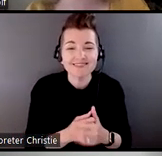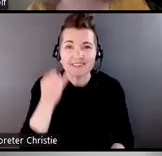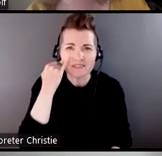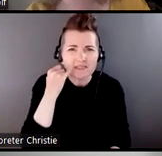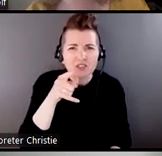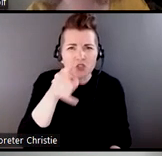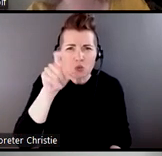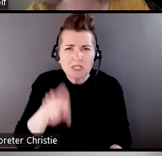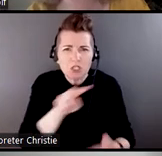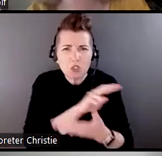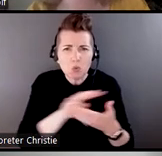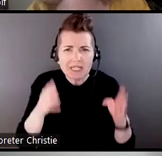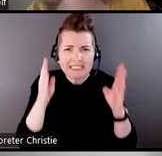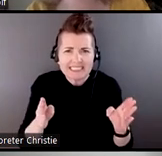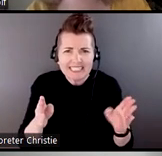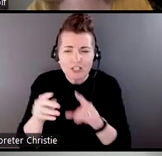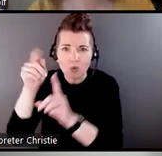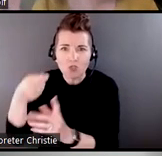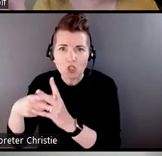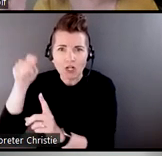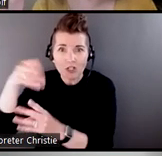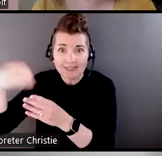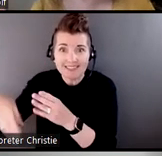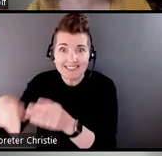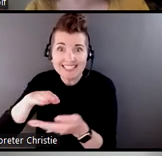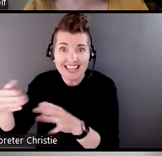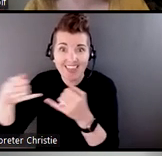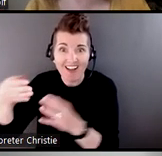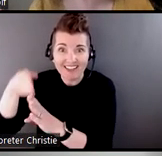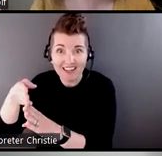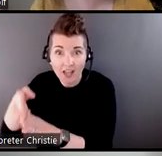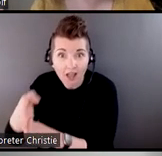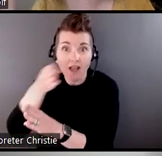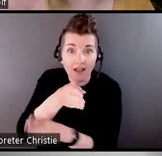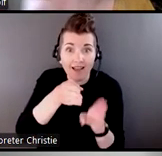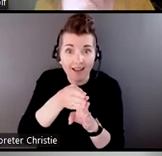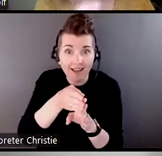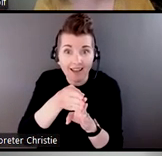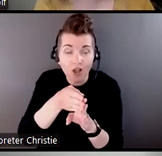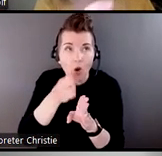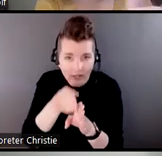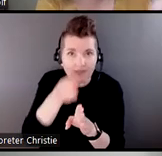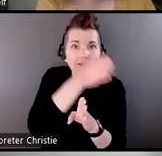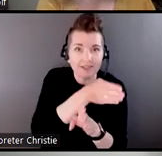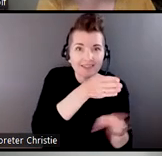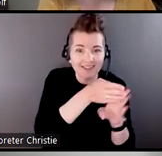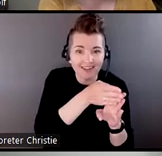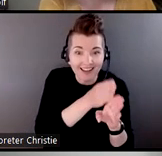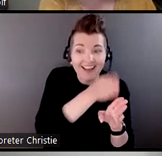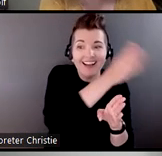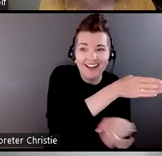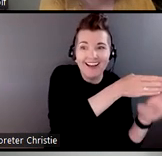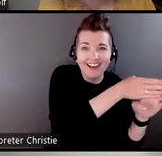October 12th or 10th to 14th. Okay, what do I have to do before then? Ooh, that would need to be done before this. And you literally